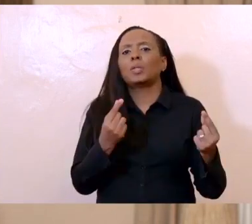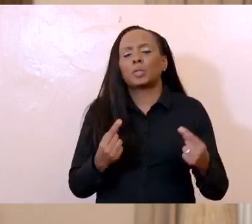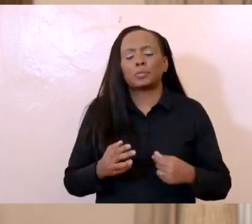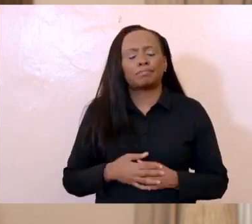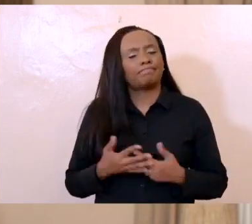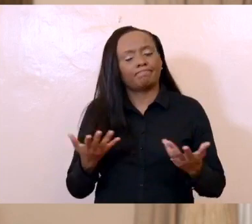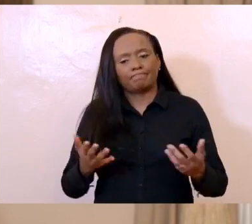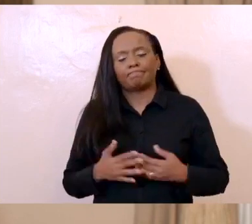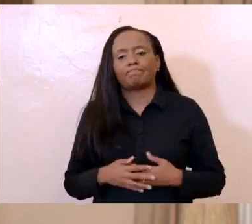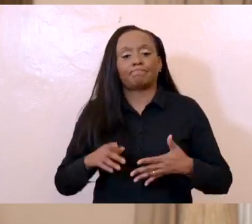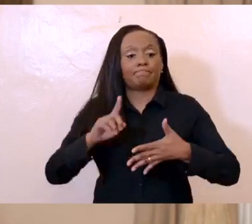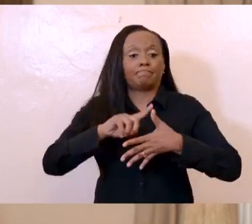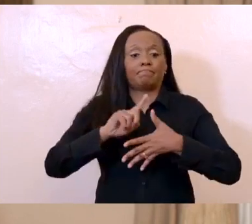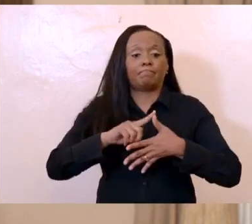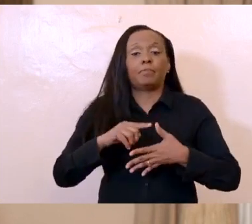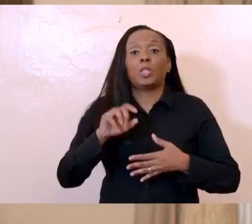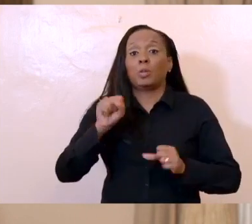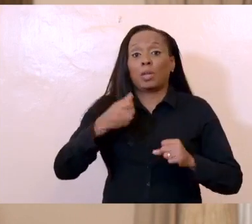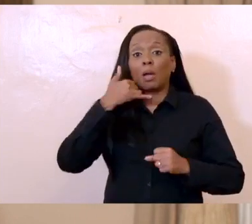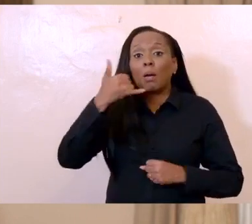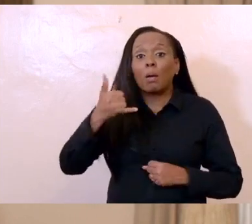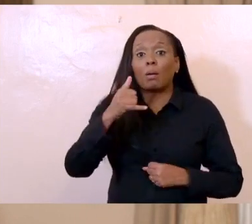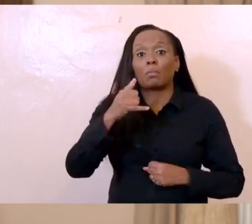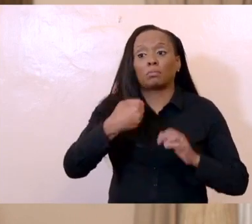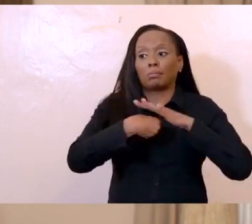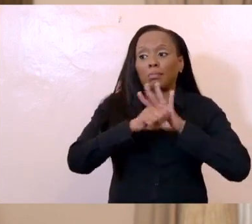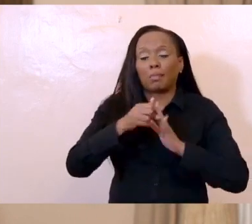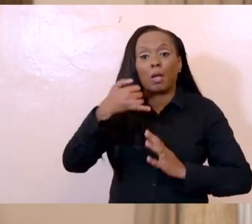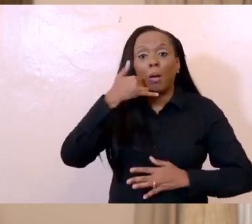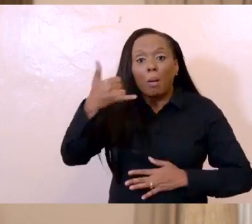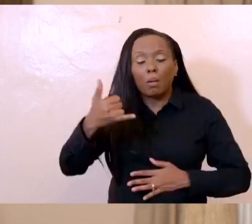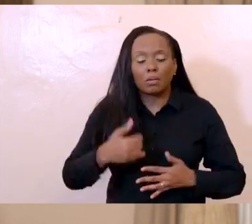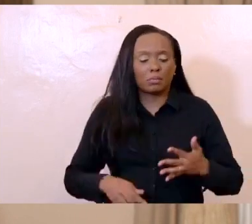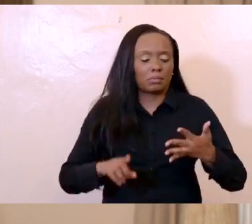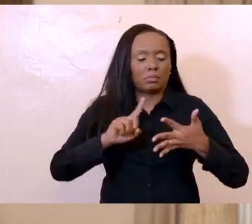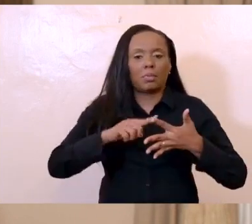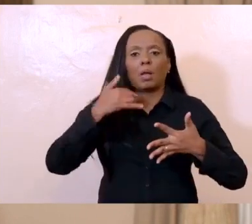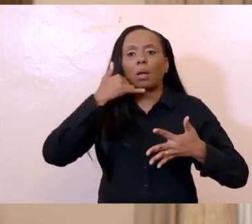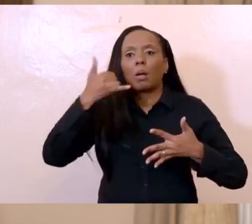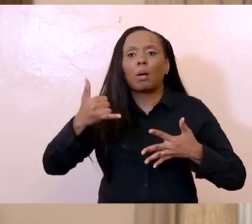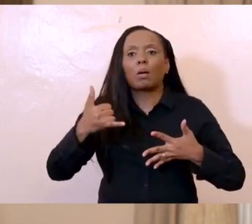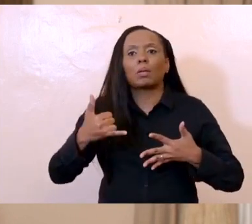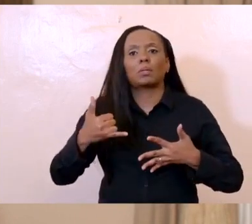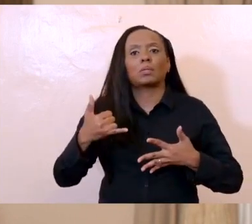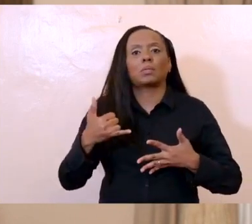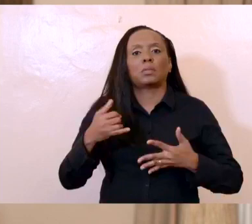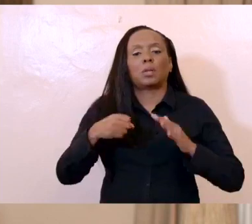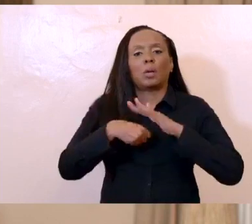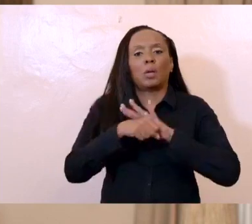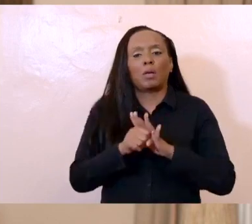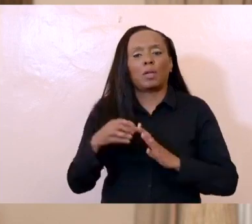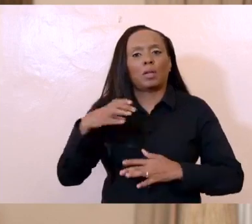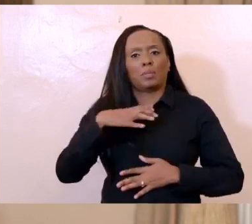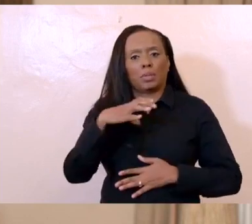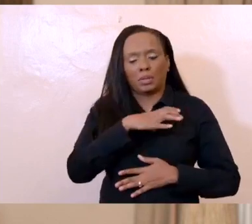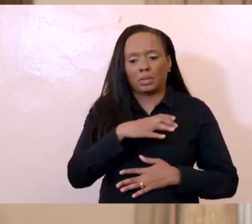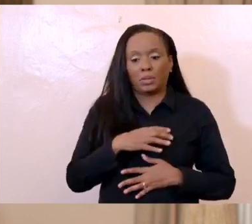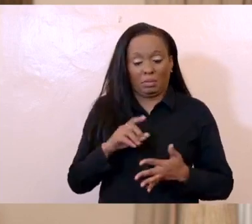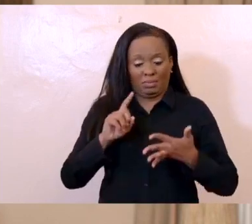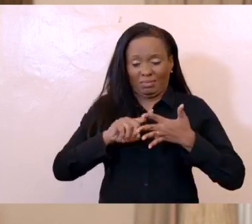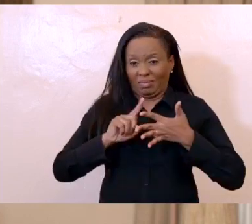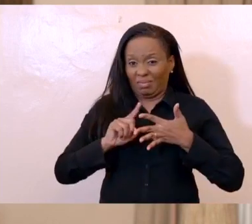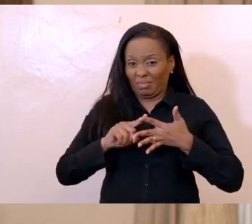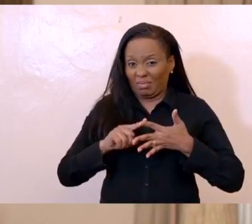options. You have the COVID hotline. You also have the COVID monitoring unit. And the COVID monitoring unit, once aware,